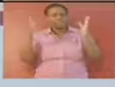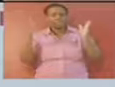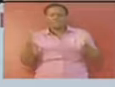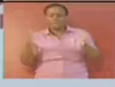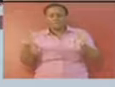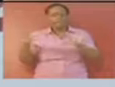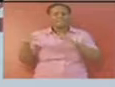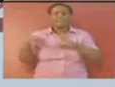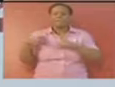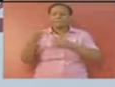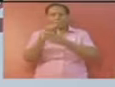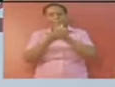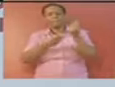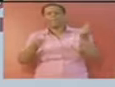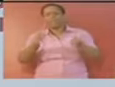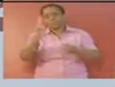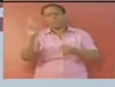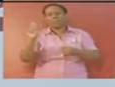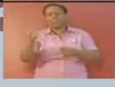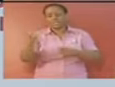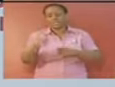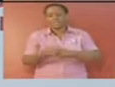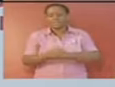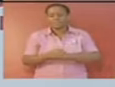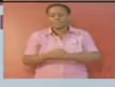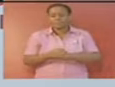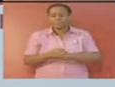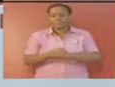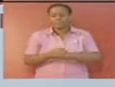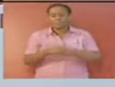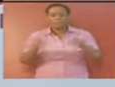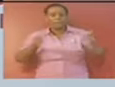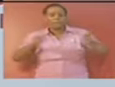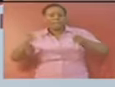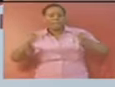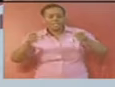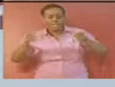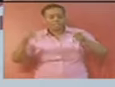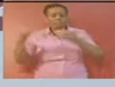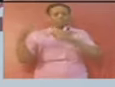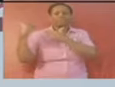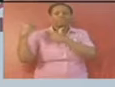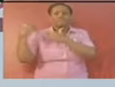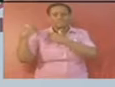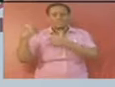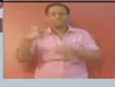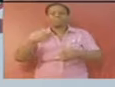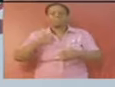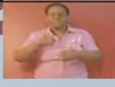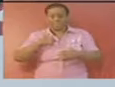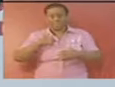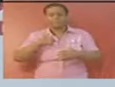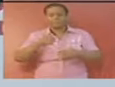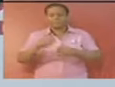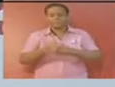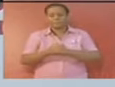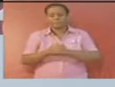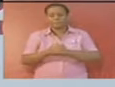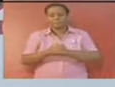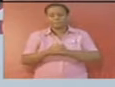my portfolio, not the CMO's portfolio. As I indicated 2 weeks ago, we have